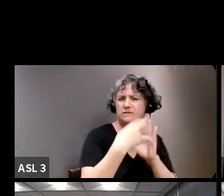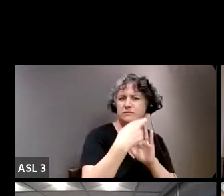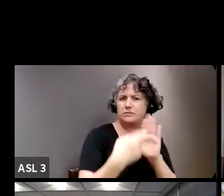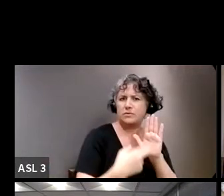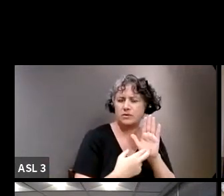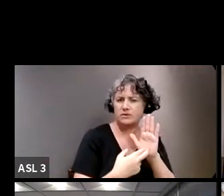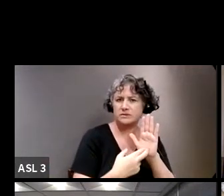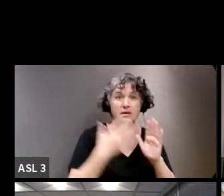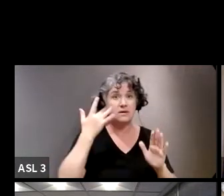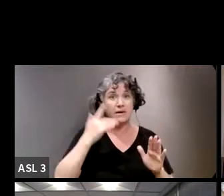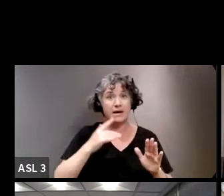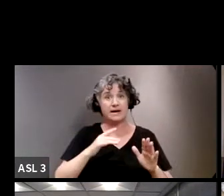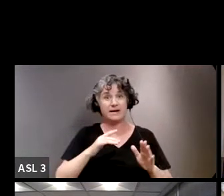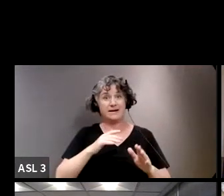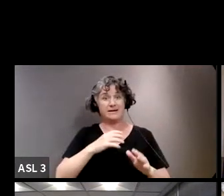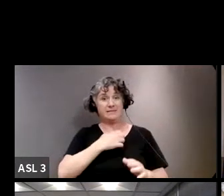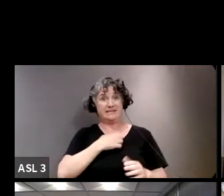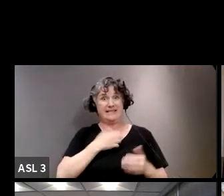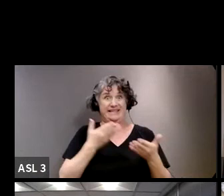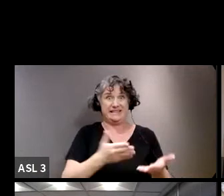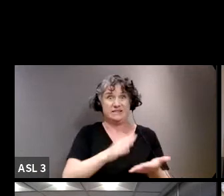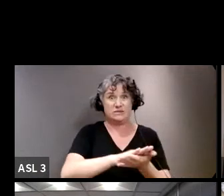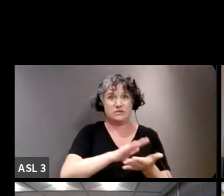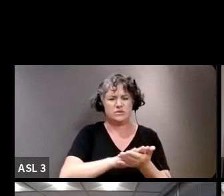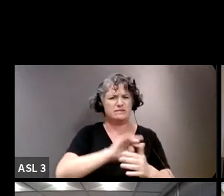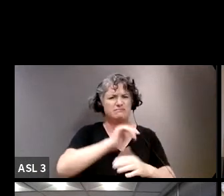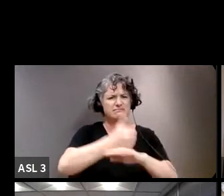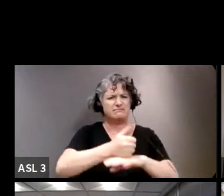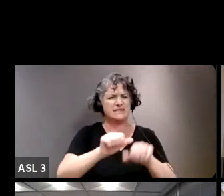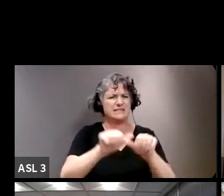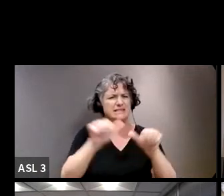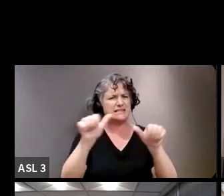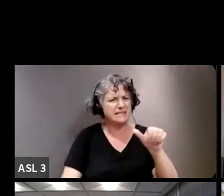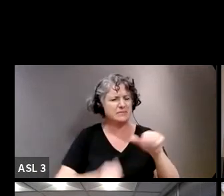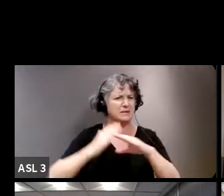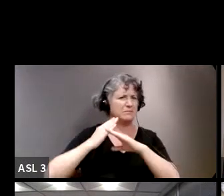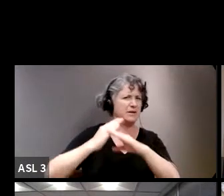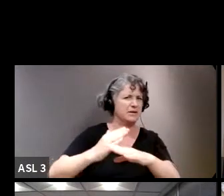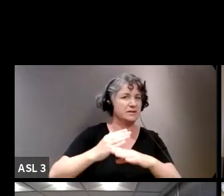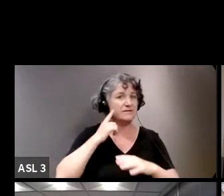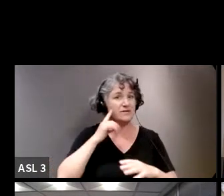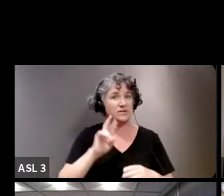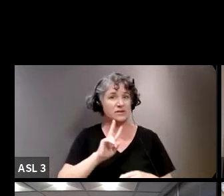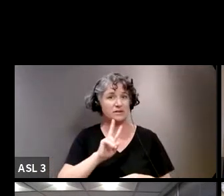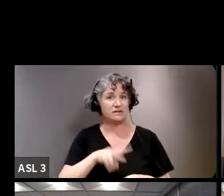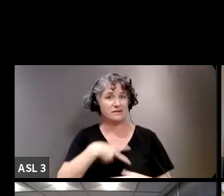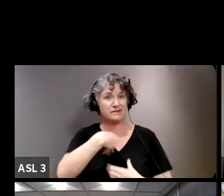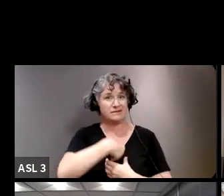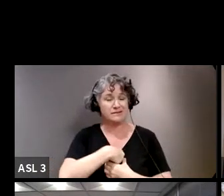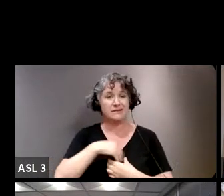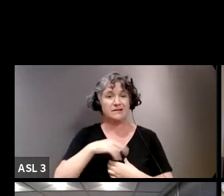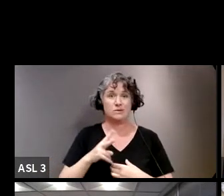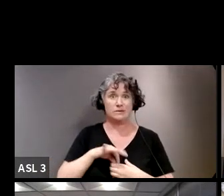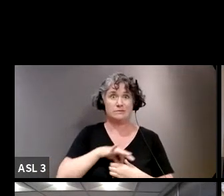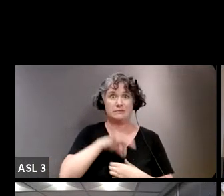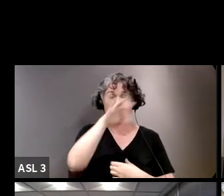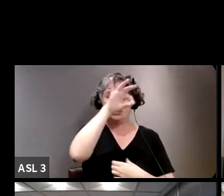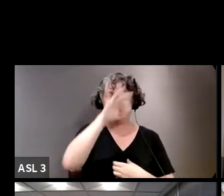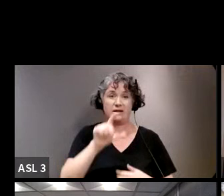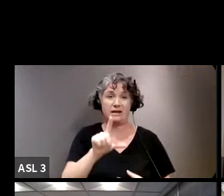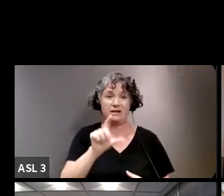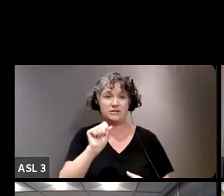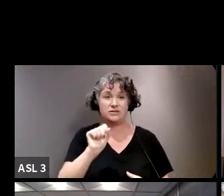schools created systemic barriers to education for two-spirit lgbtq plus disabled and racist and racialized